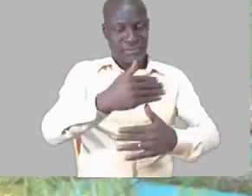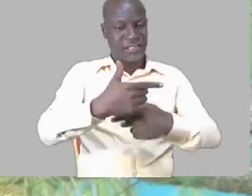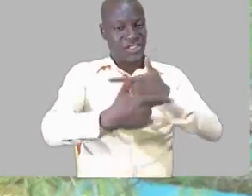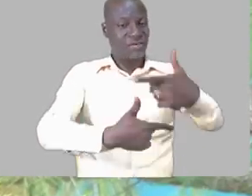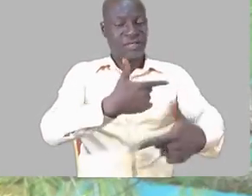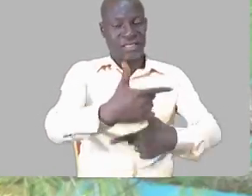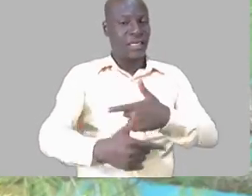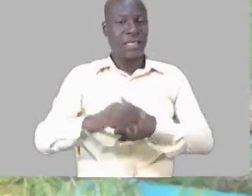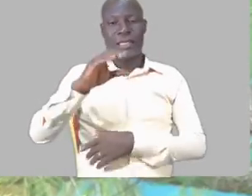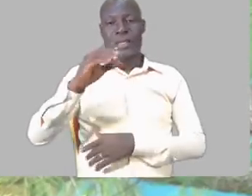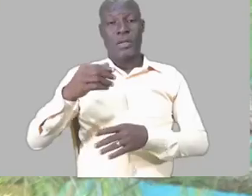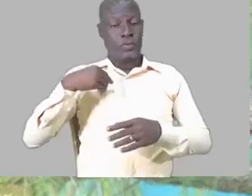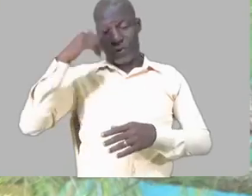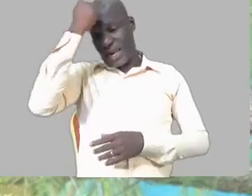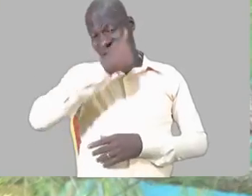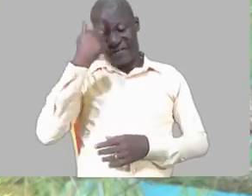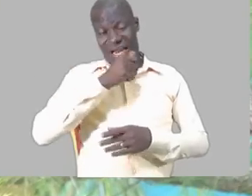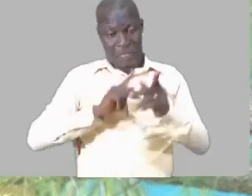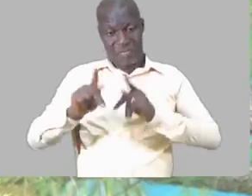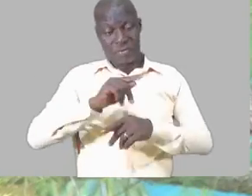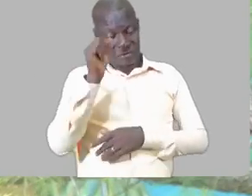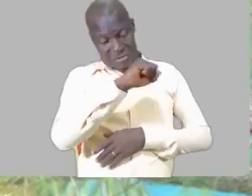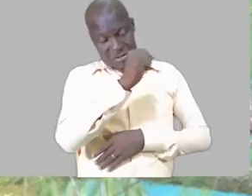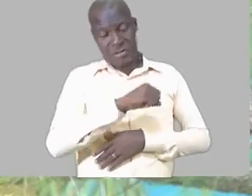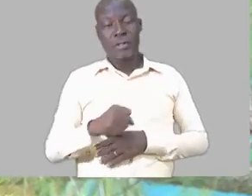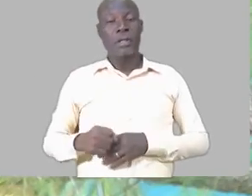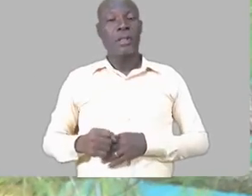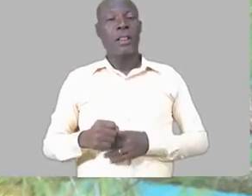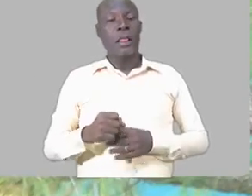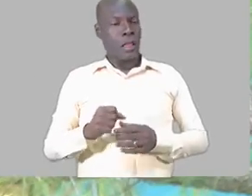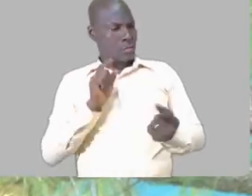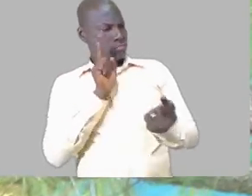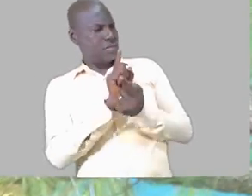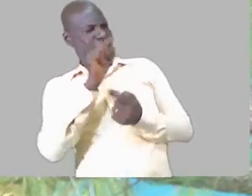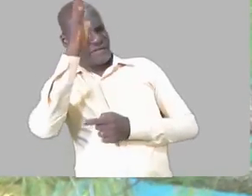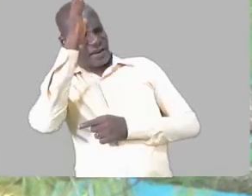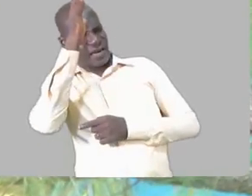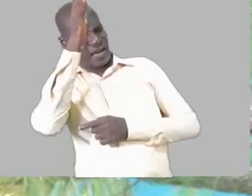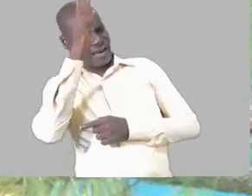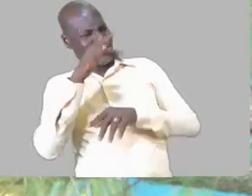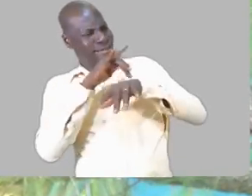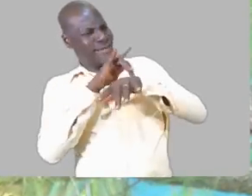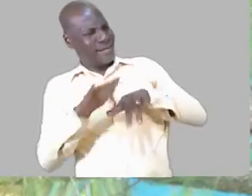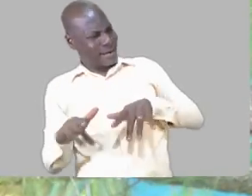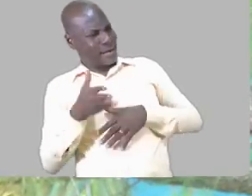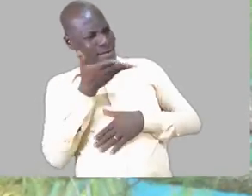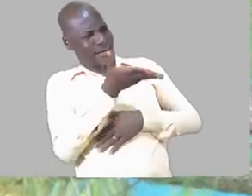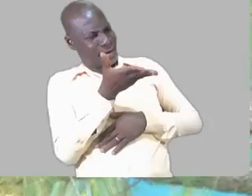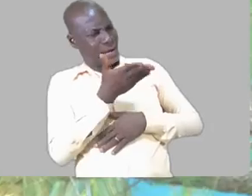hwemu a ebamu a de baye ya bibifo so odi kai kwoto ya sai opani noa